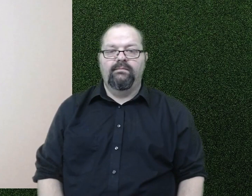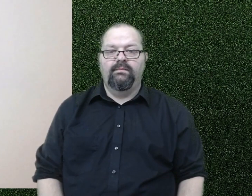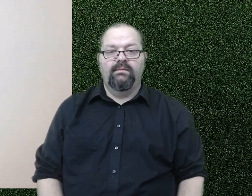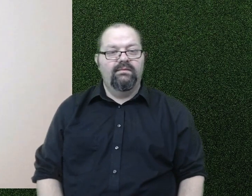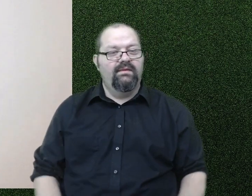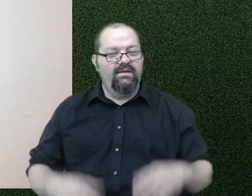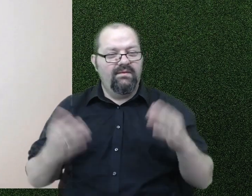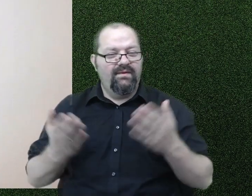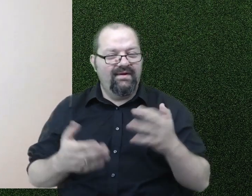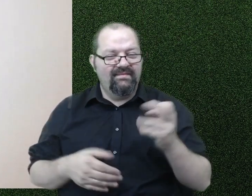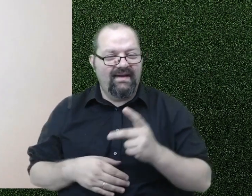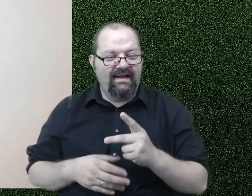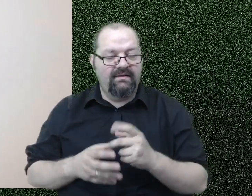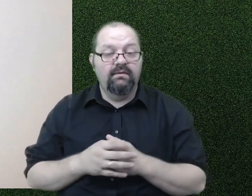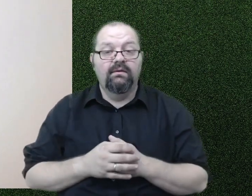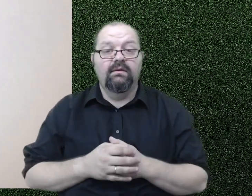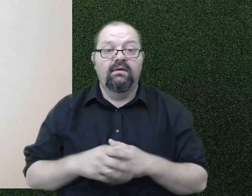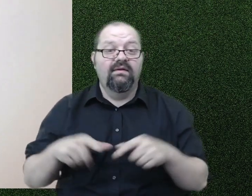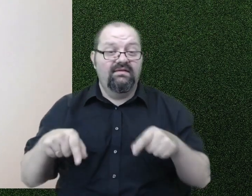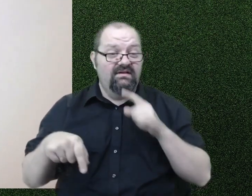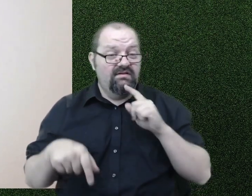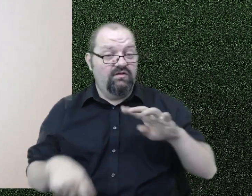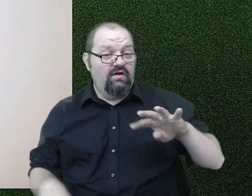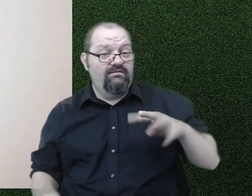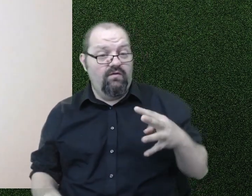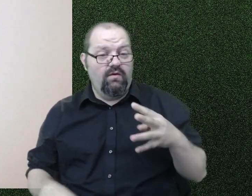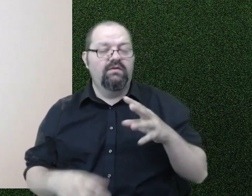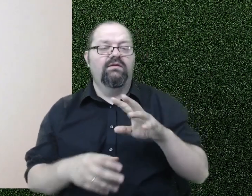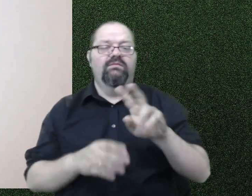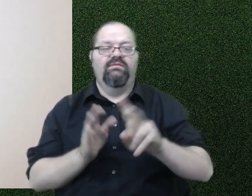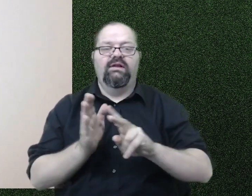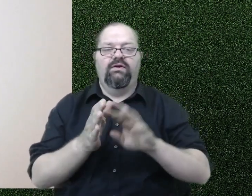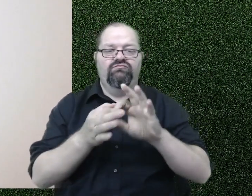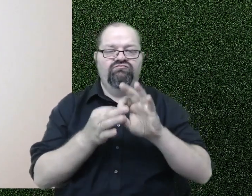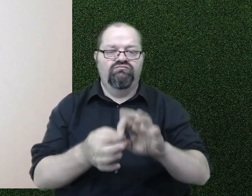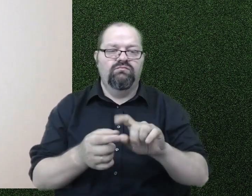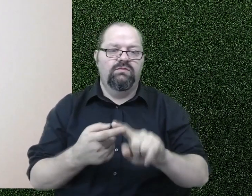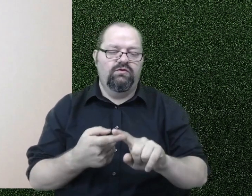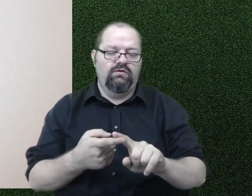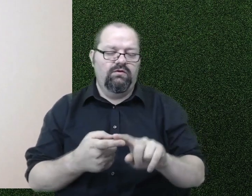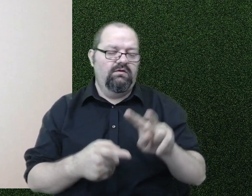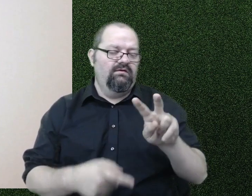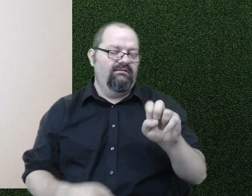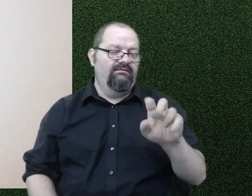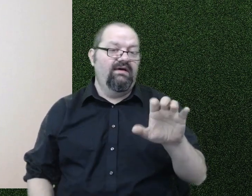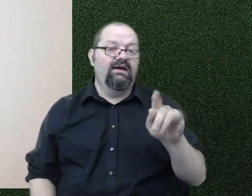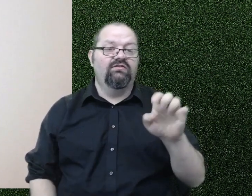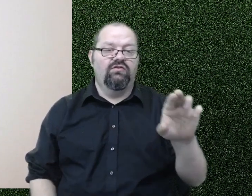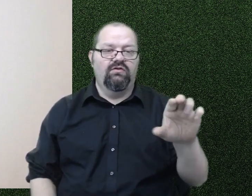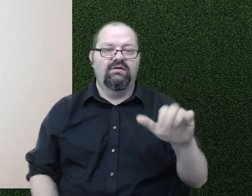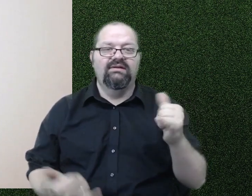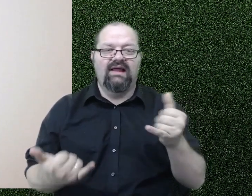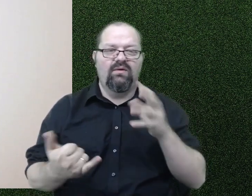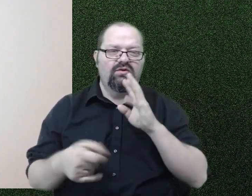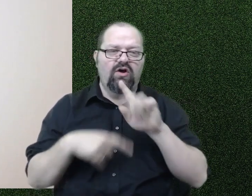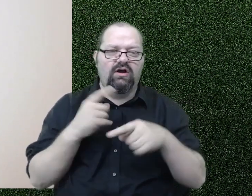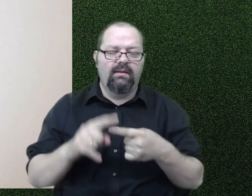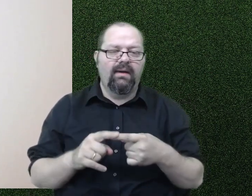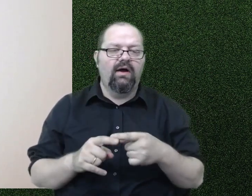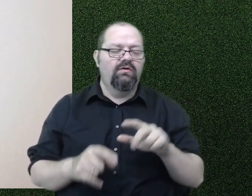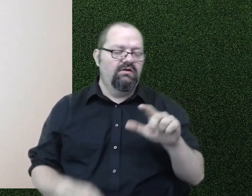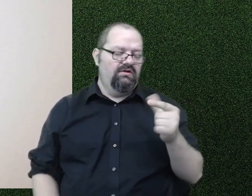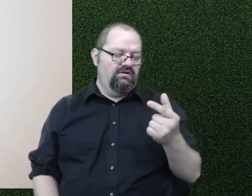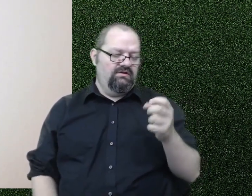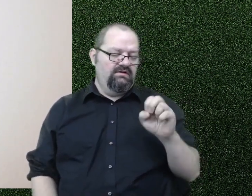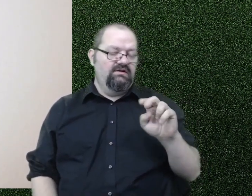Welcome back, guys. This is the fourth video about vectors, and we are talking about generalizing the ideas to